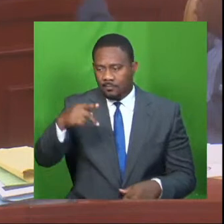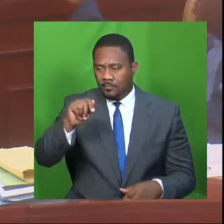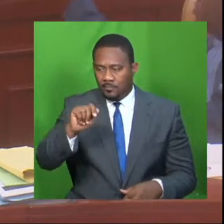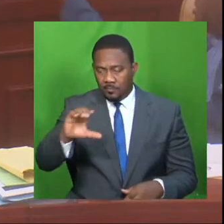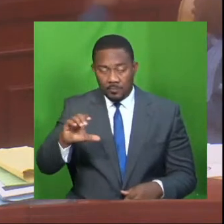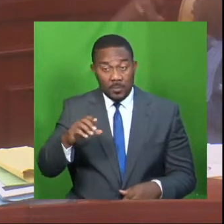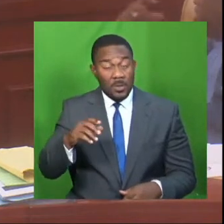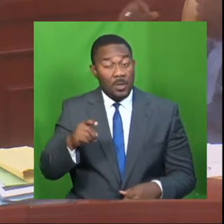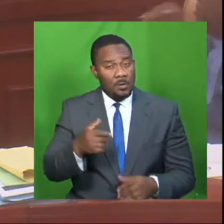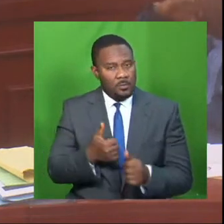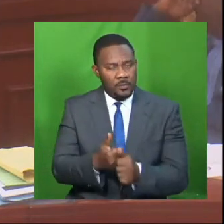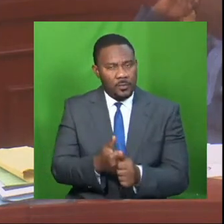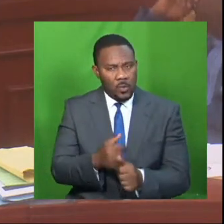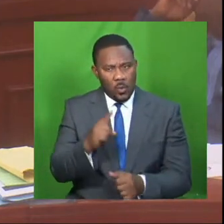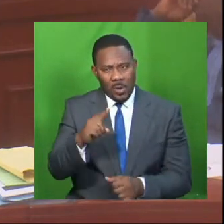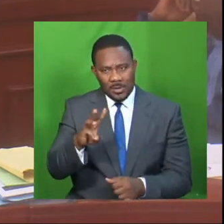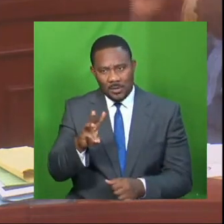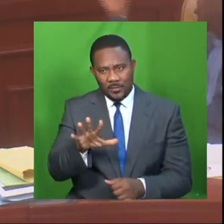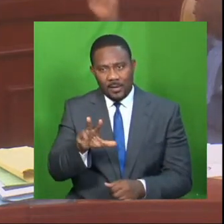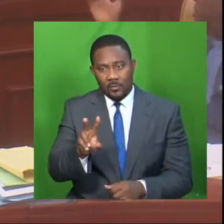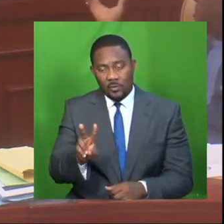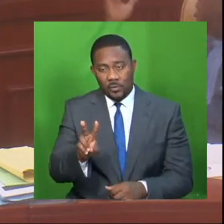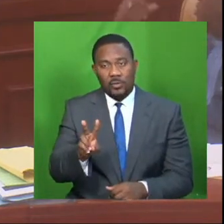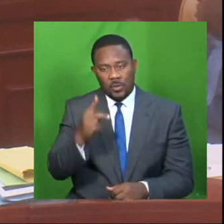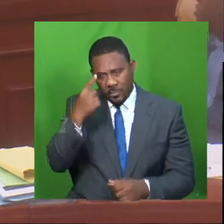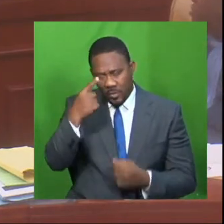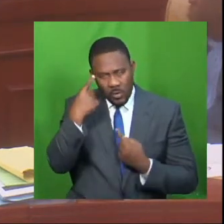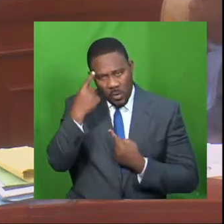and report on the same caveat.